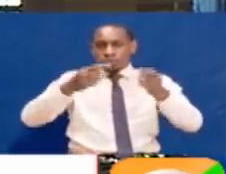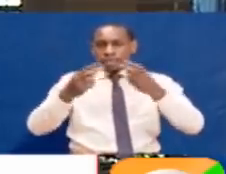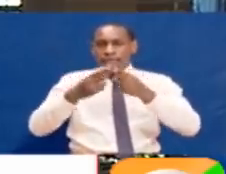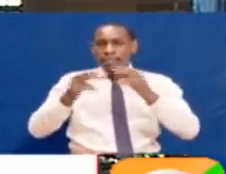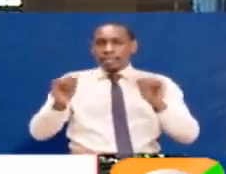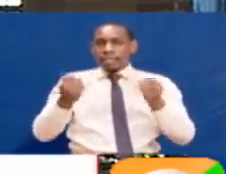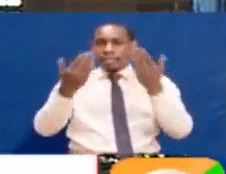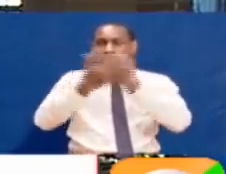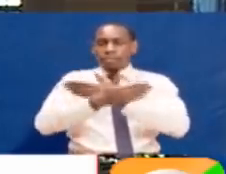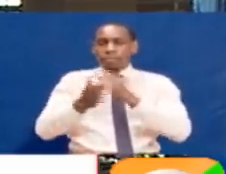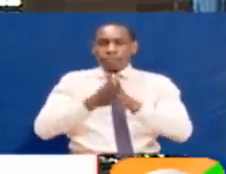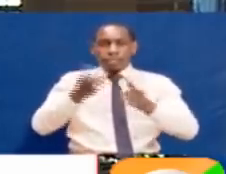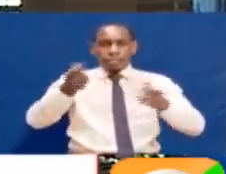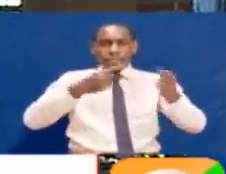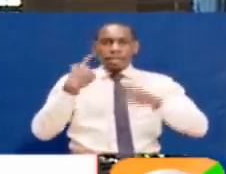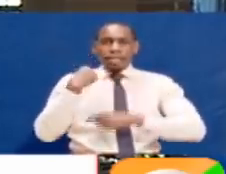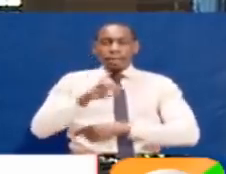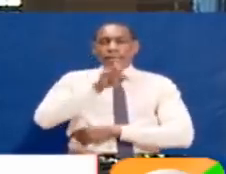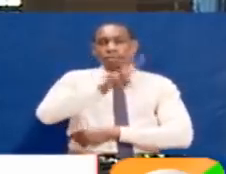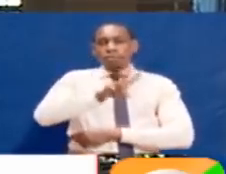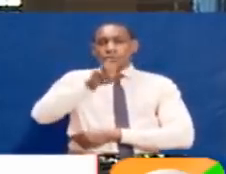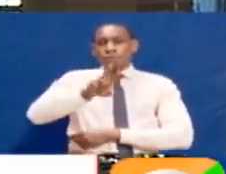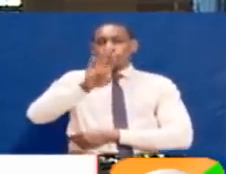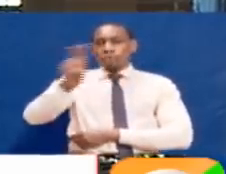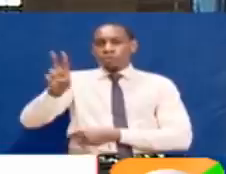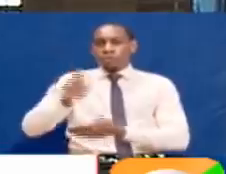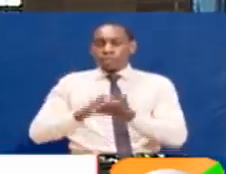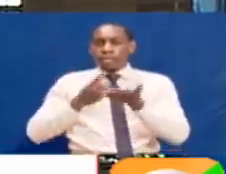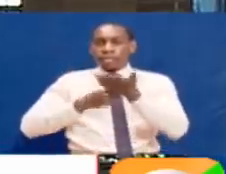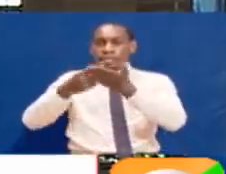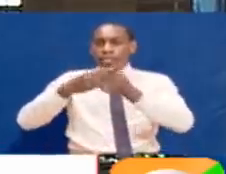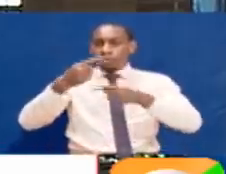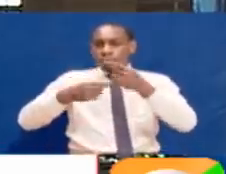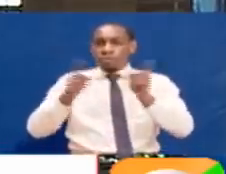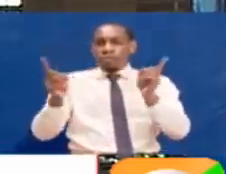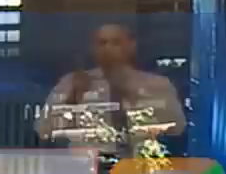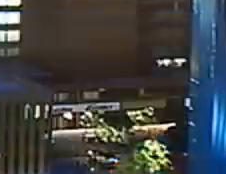hashtag is Newsnight, and the SMS line is 22422. Our discussions continue shortly.